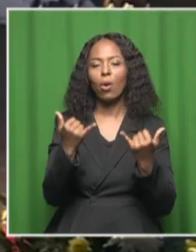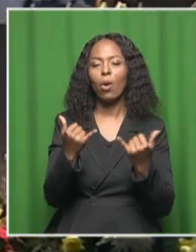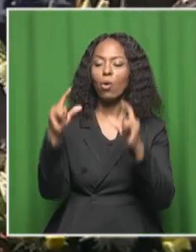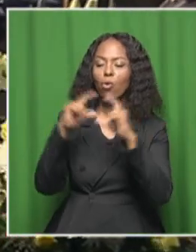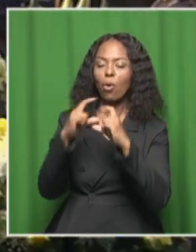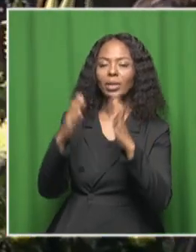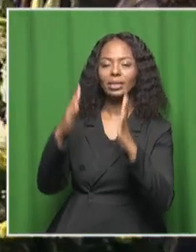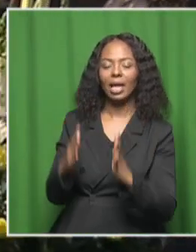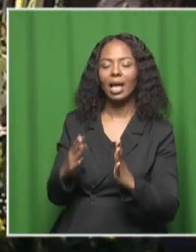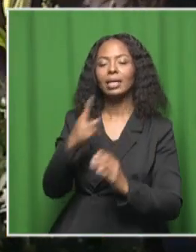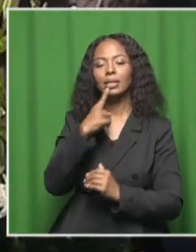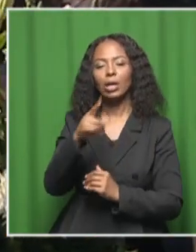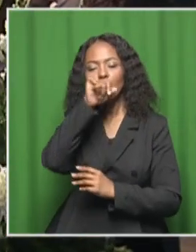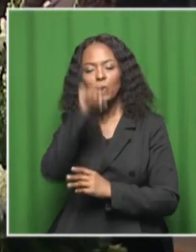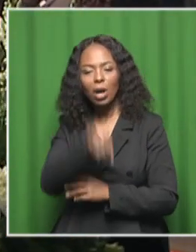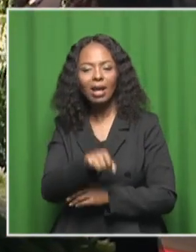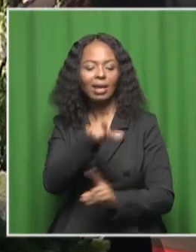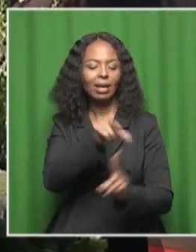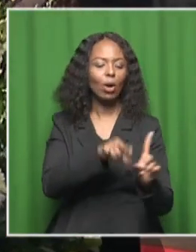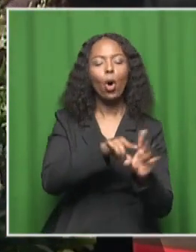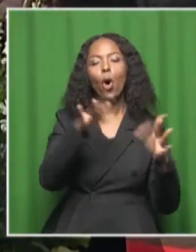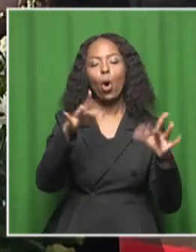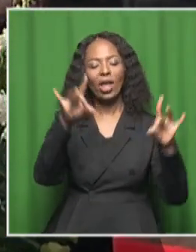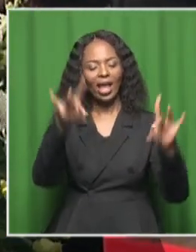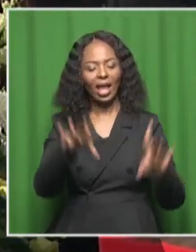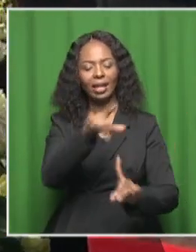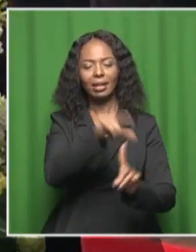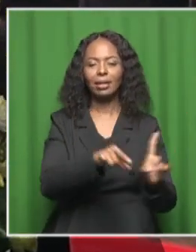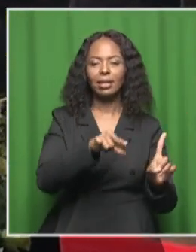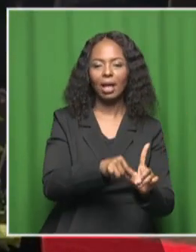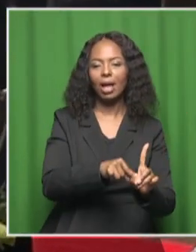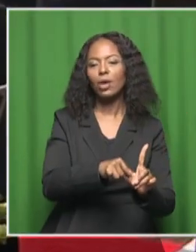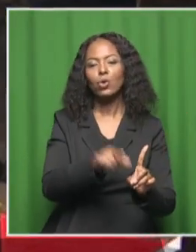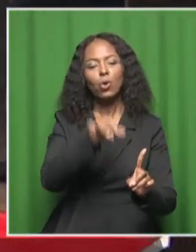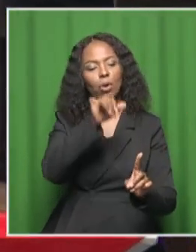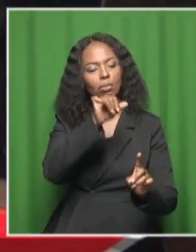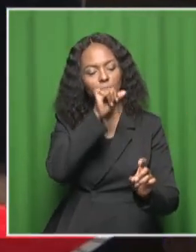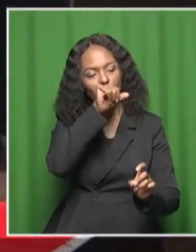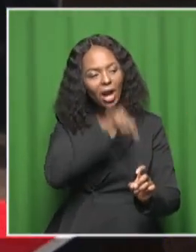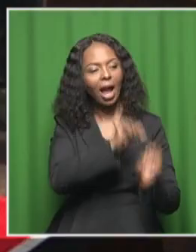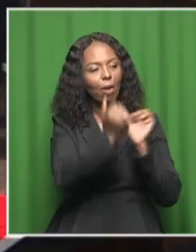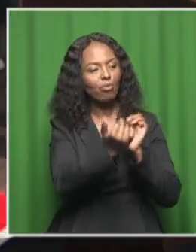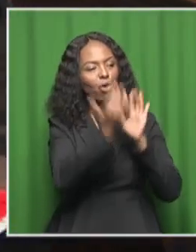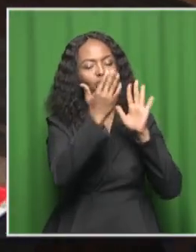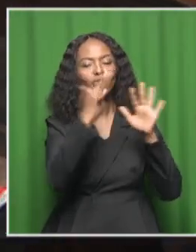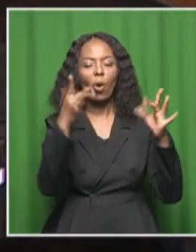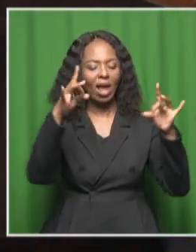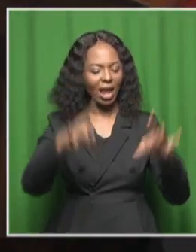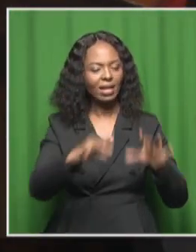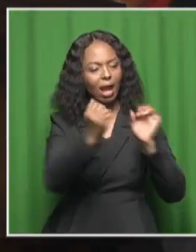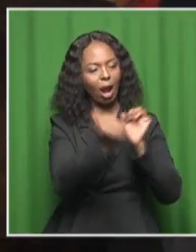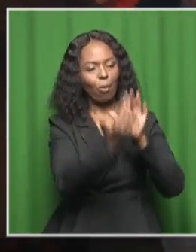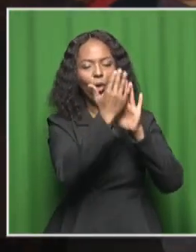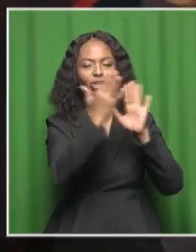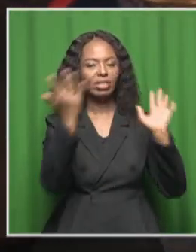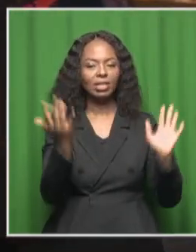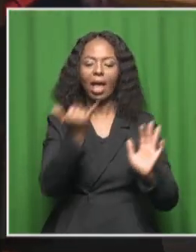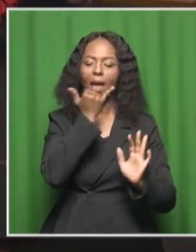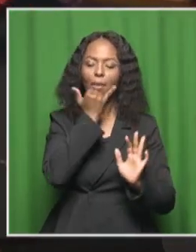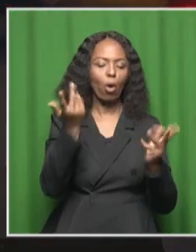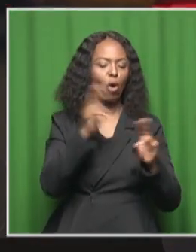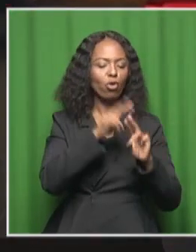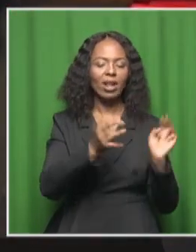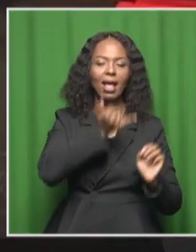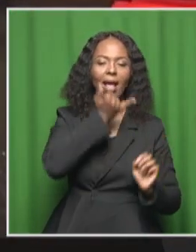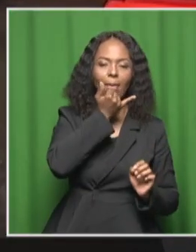You either loved him or you hated, you didn't like him. You either loved his approach, you didn't like his approach. You're happy, unhappy. And that